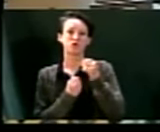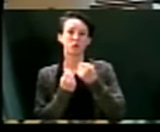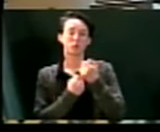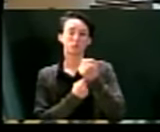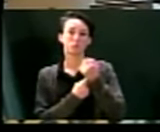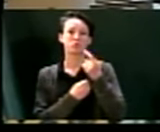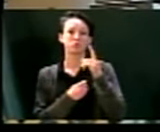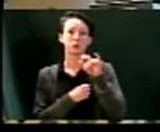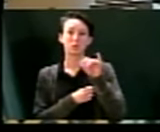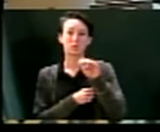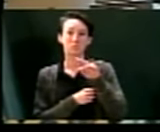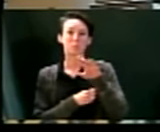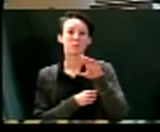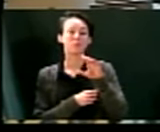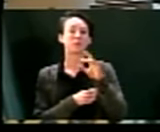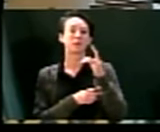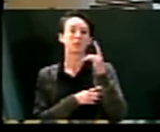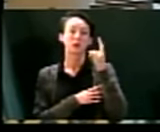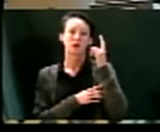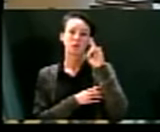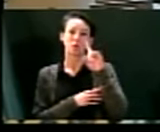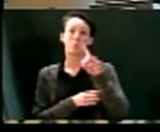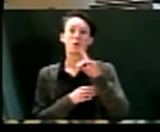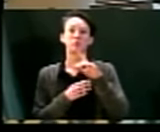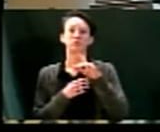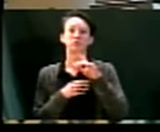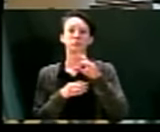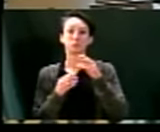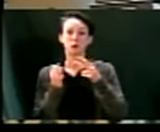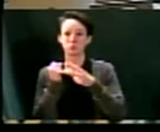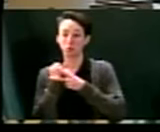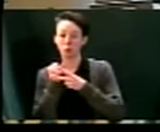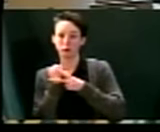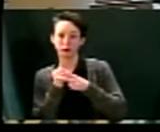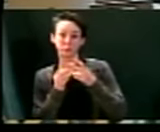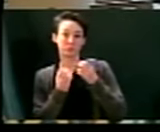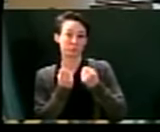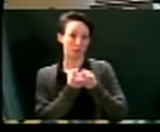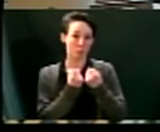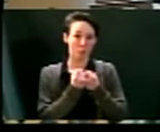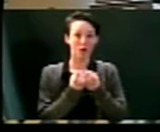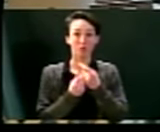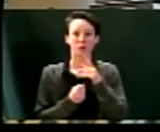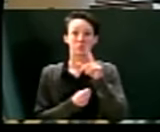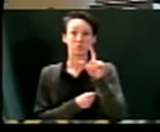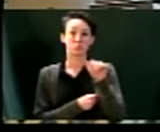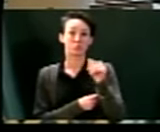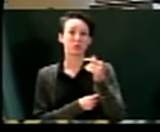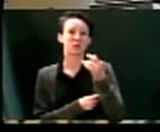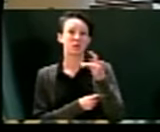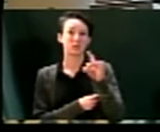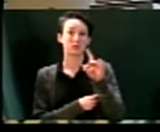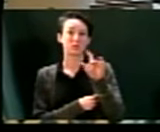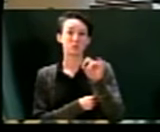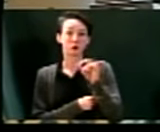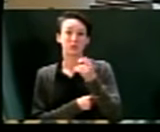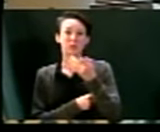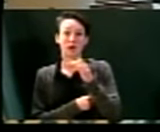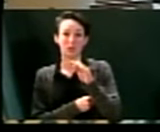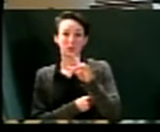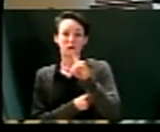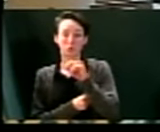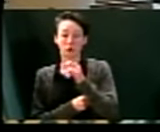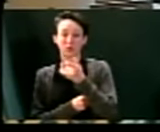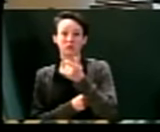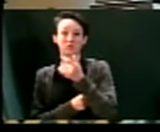subscription plus additional storage and support for the 2018, 2019, and 2019-2020 school years at a cost